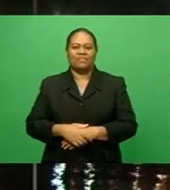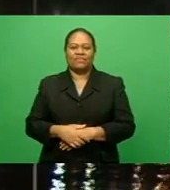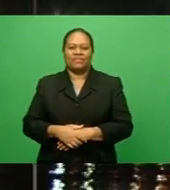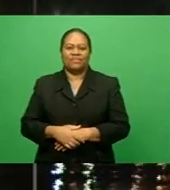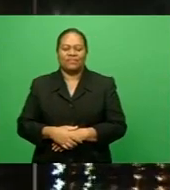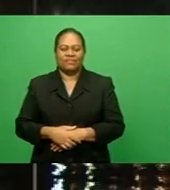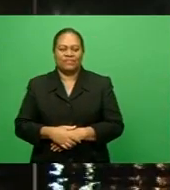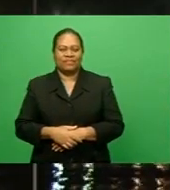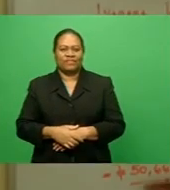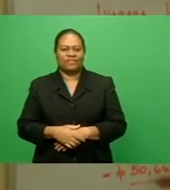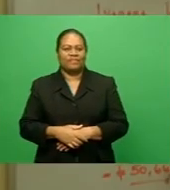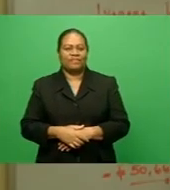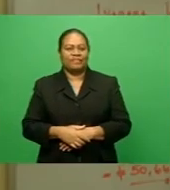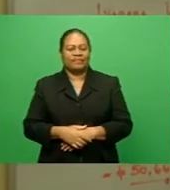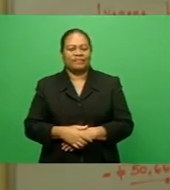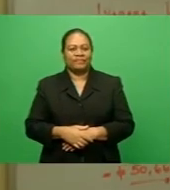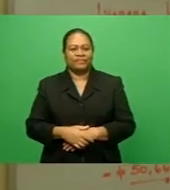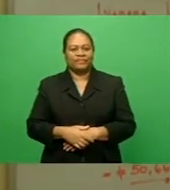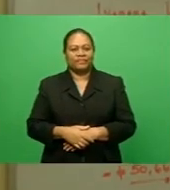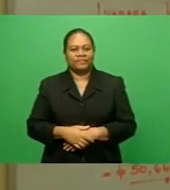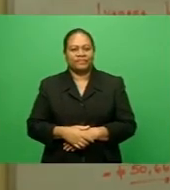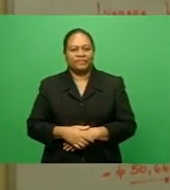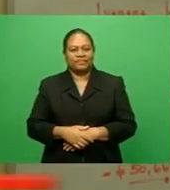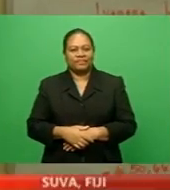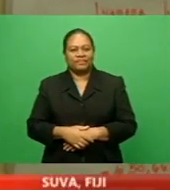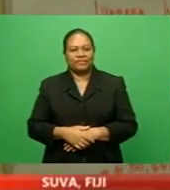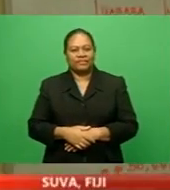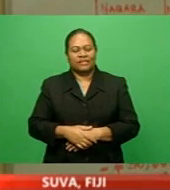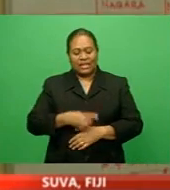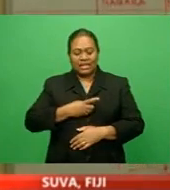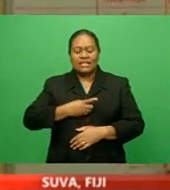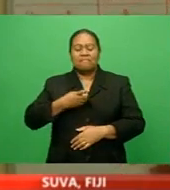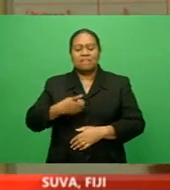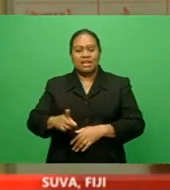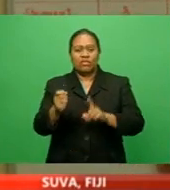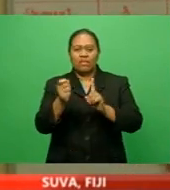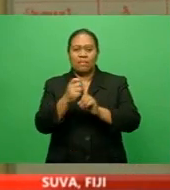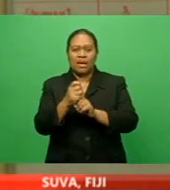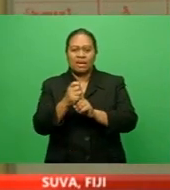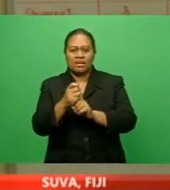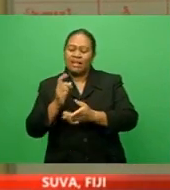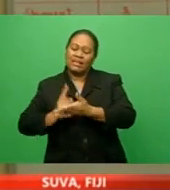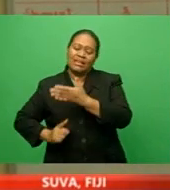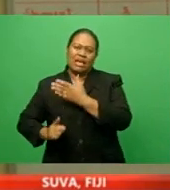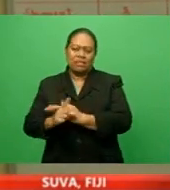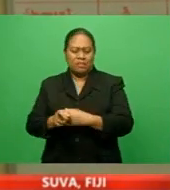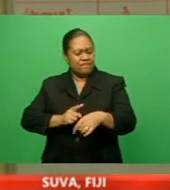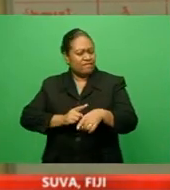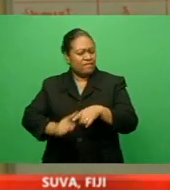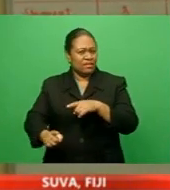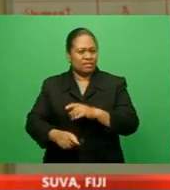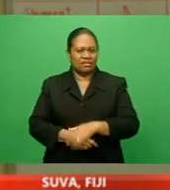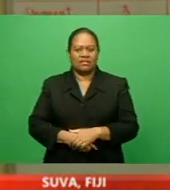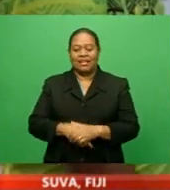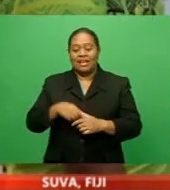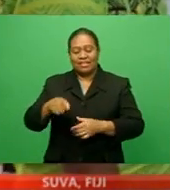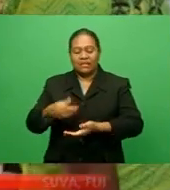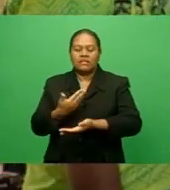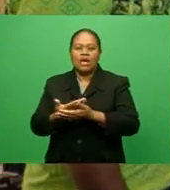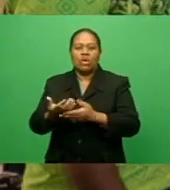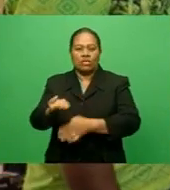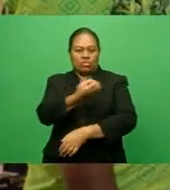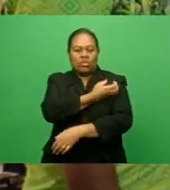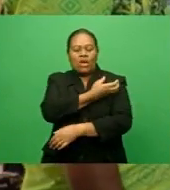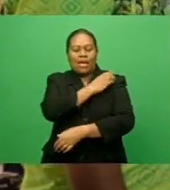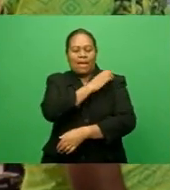Josiah Nanunga has more. The demand from pine merchants has picked up, and this is helping empowering